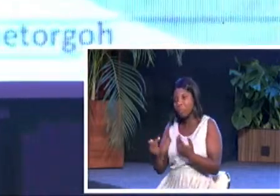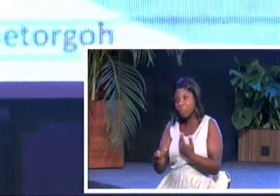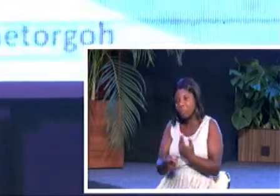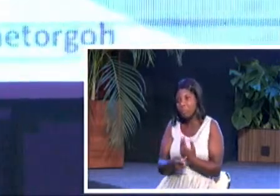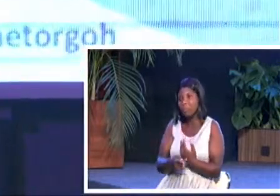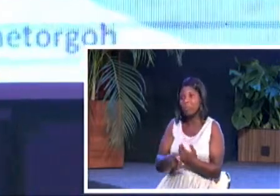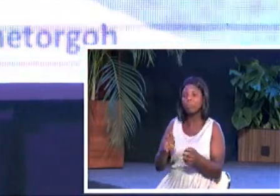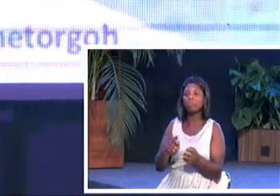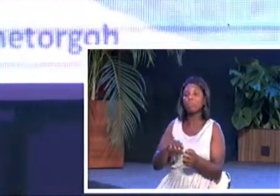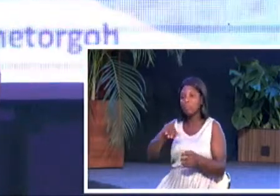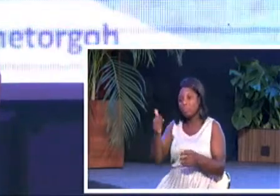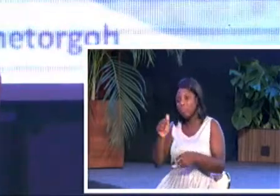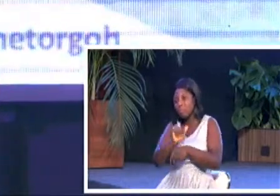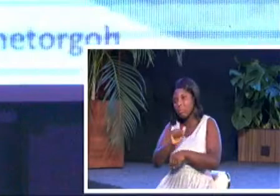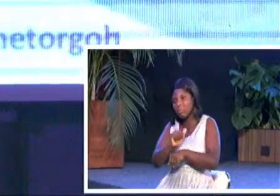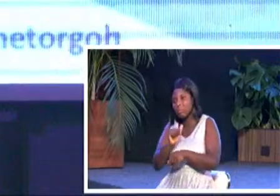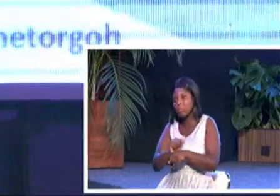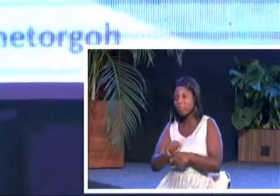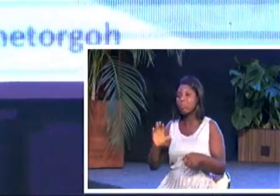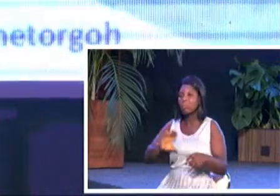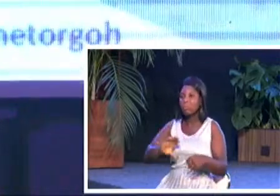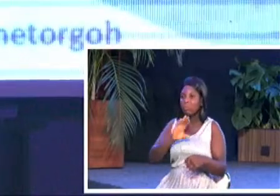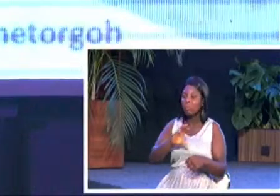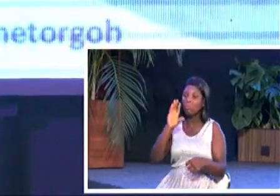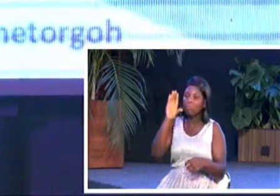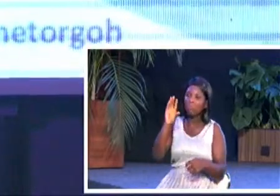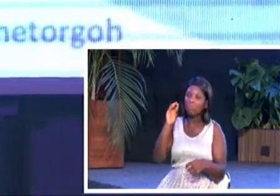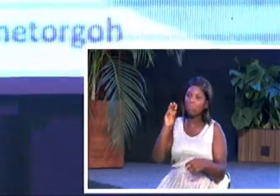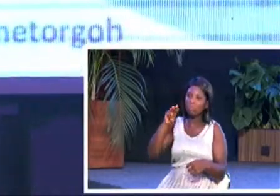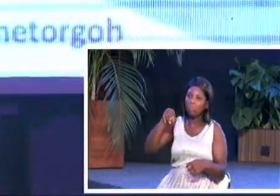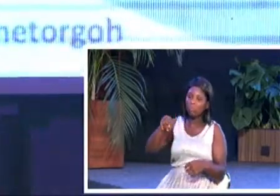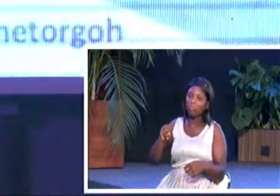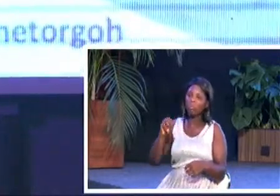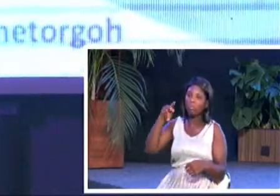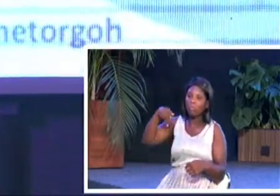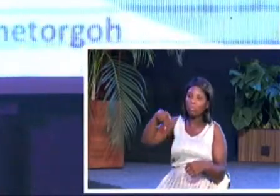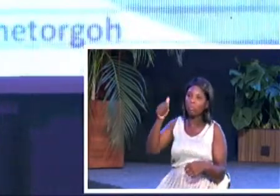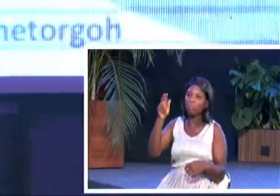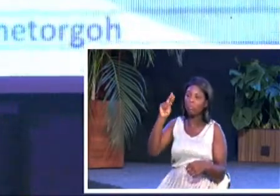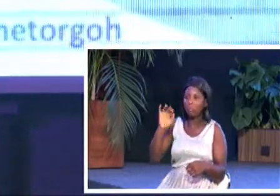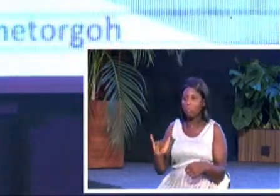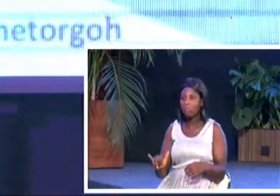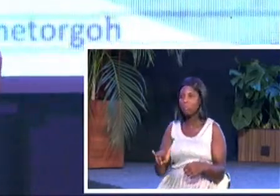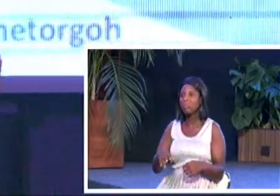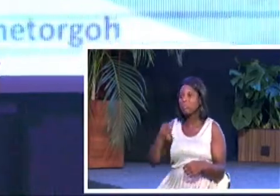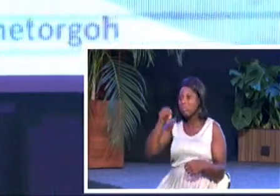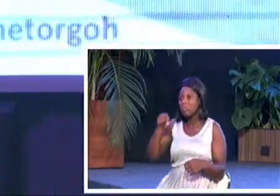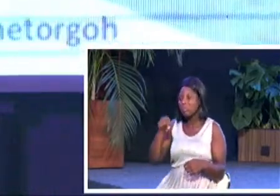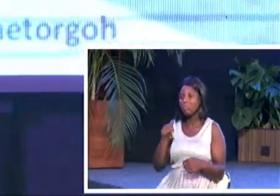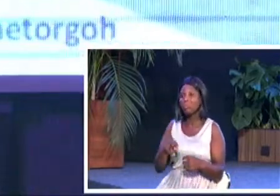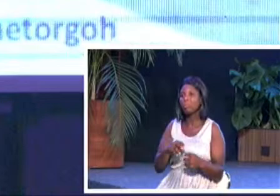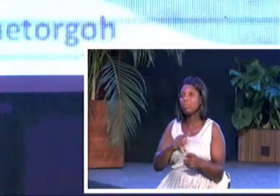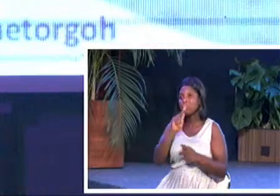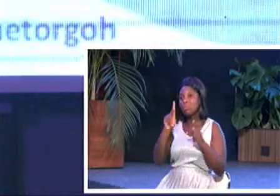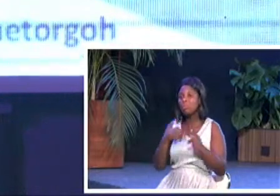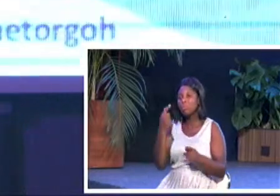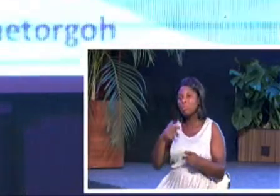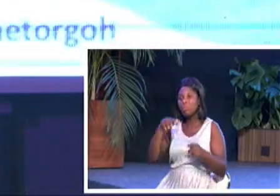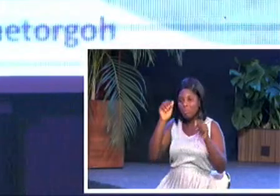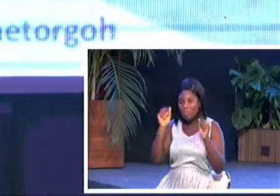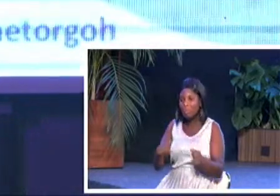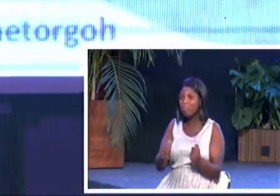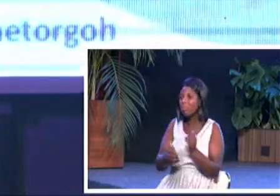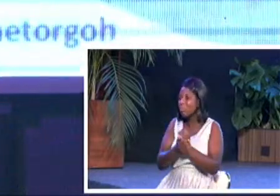thinking, and companies need people who can think out of the box, right, to develop that.